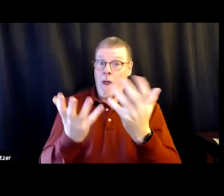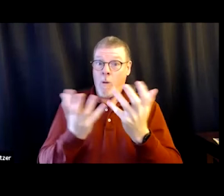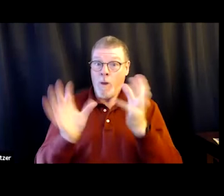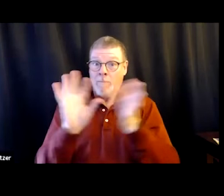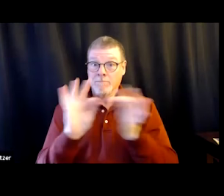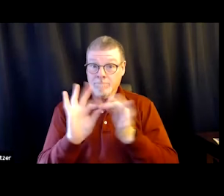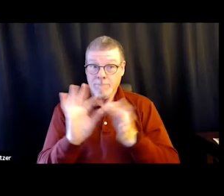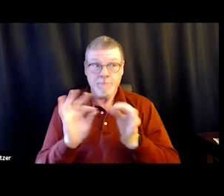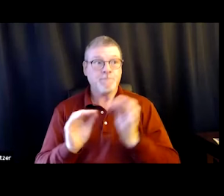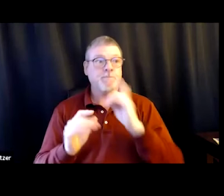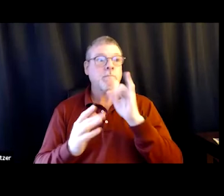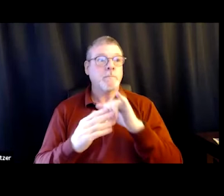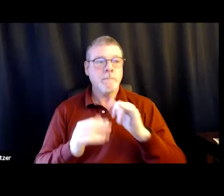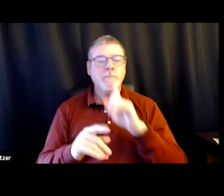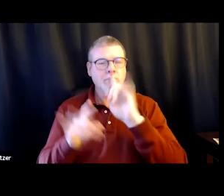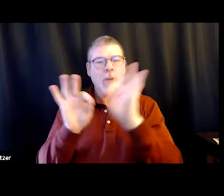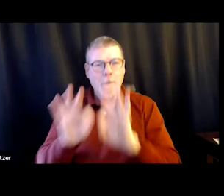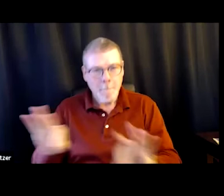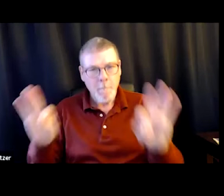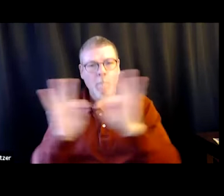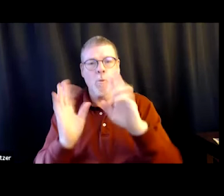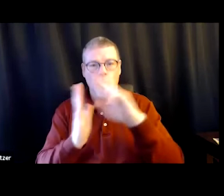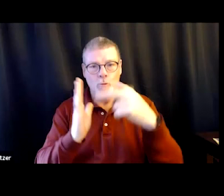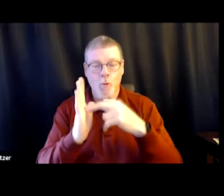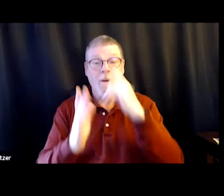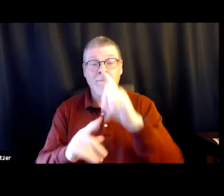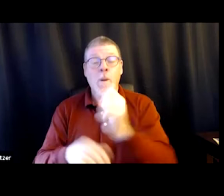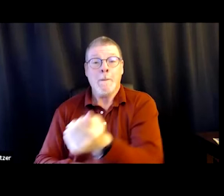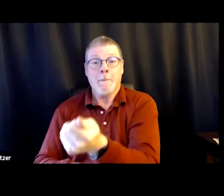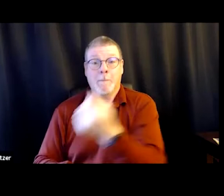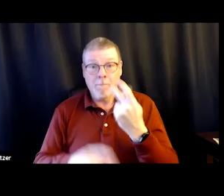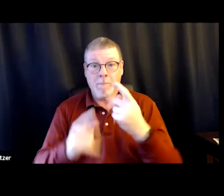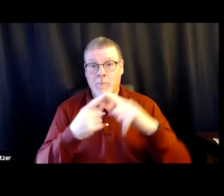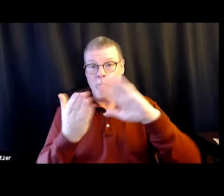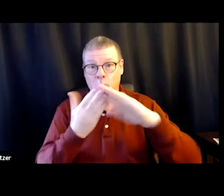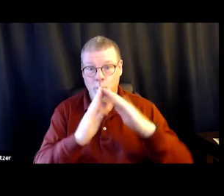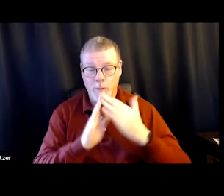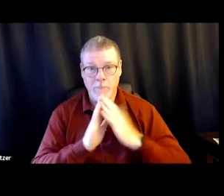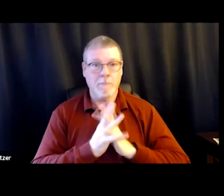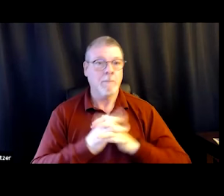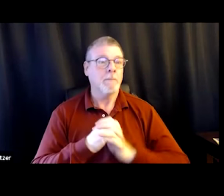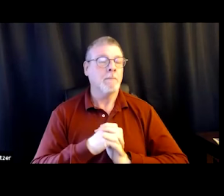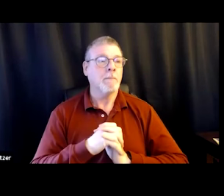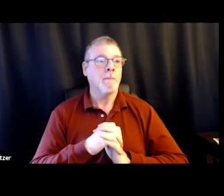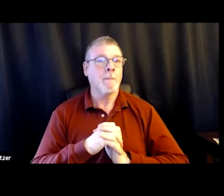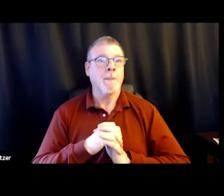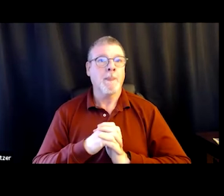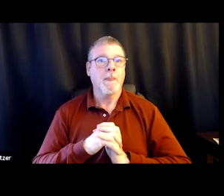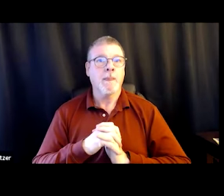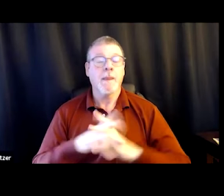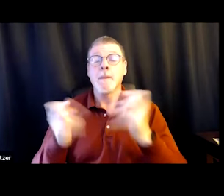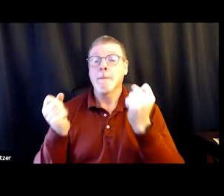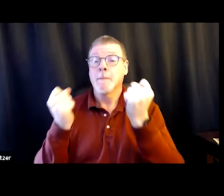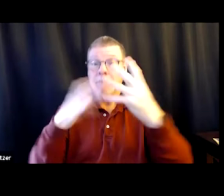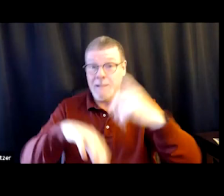medical equipment is this has a really important role in the reentry period for older adults. Many times individuals can